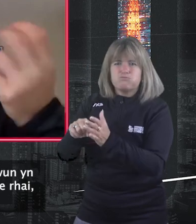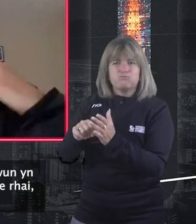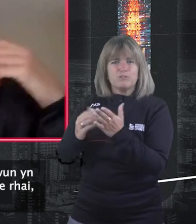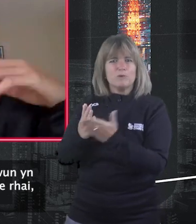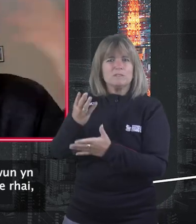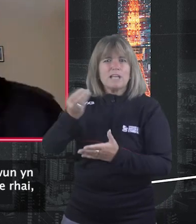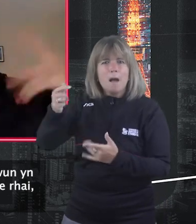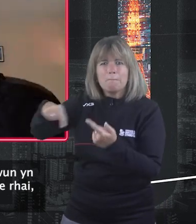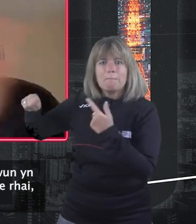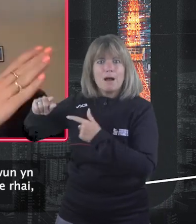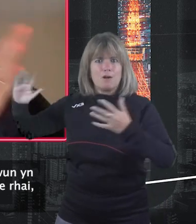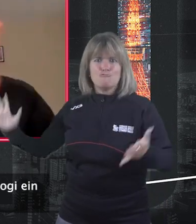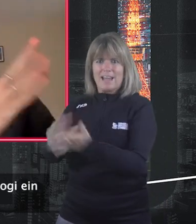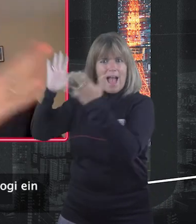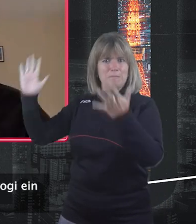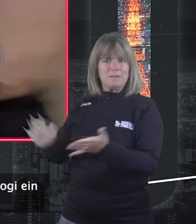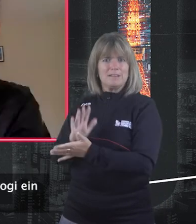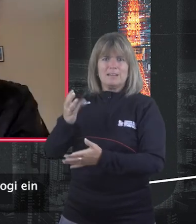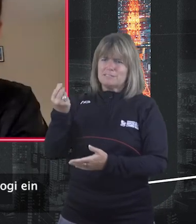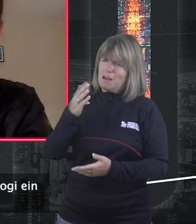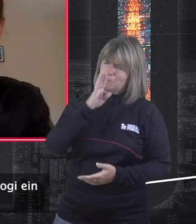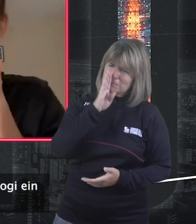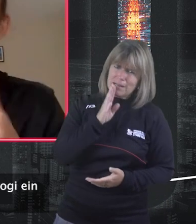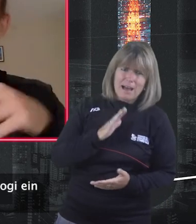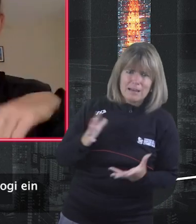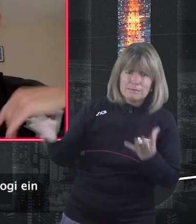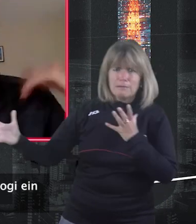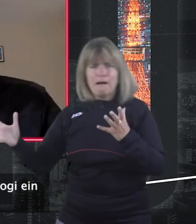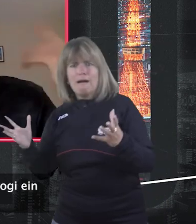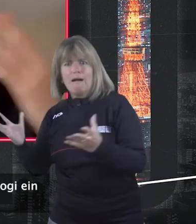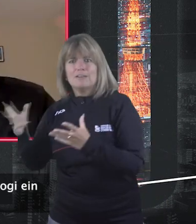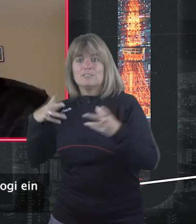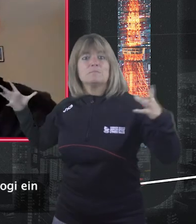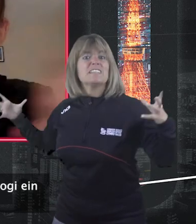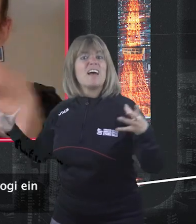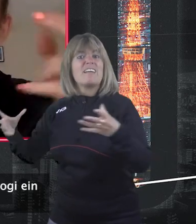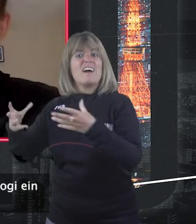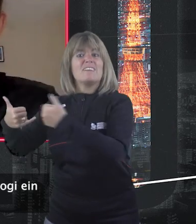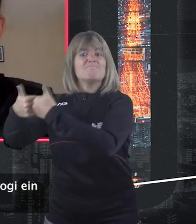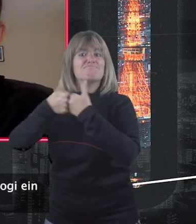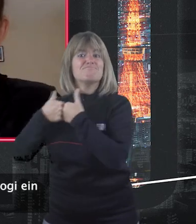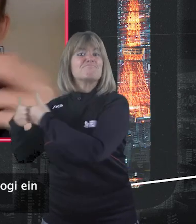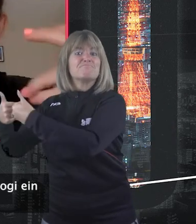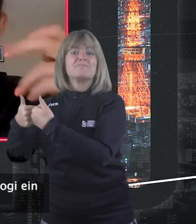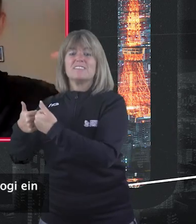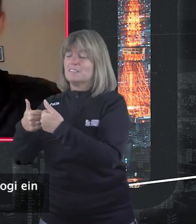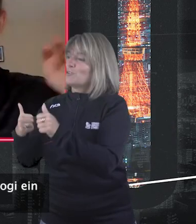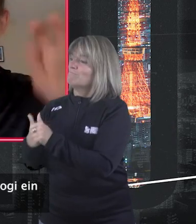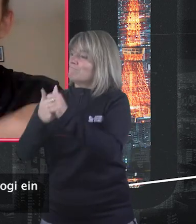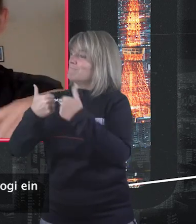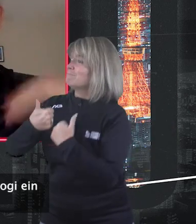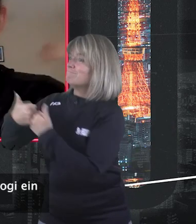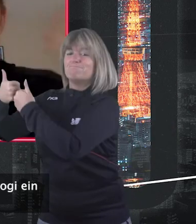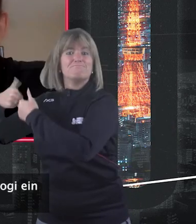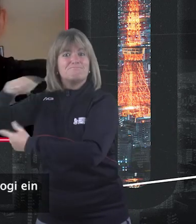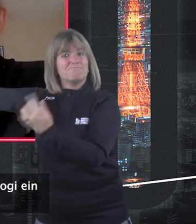because some people are really happy, some people are really sad, you know. But you just, we just come together as a team, support each other,